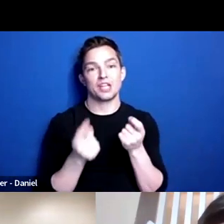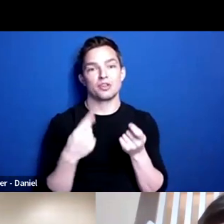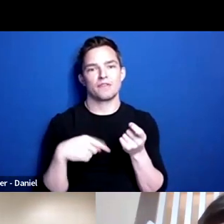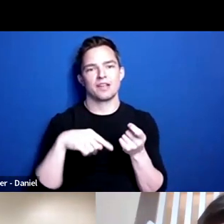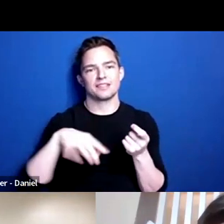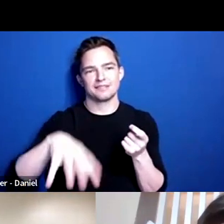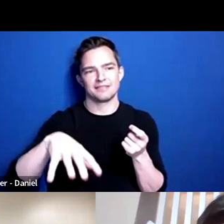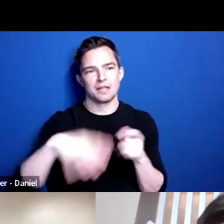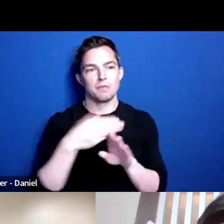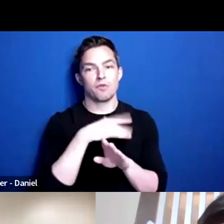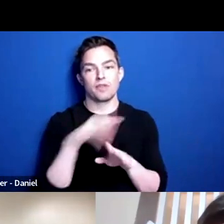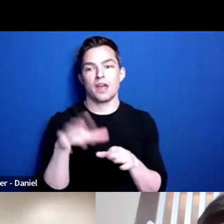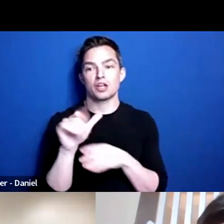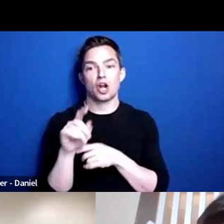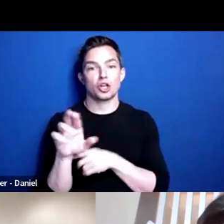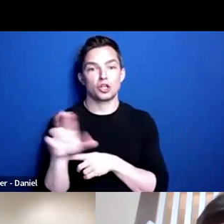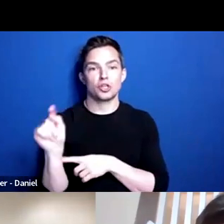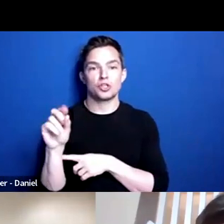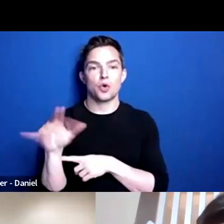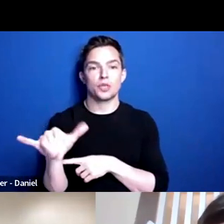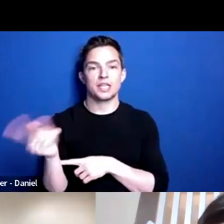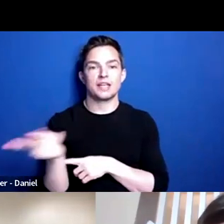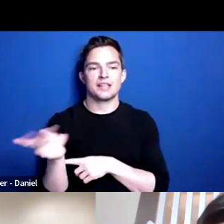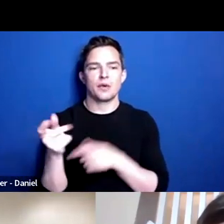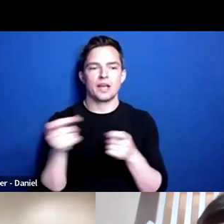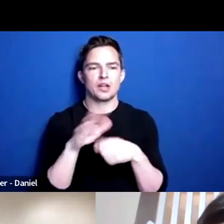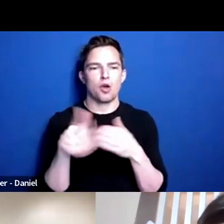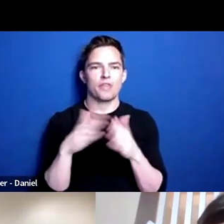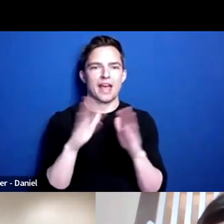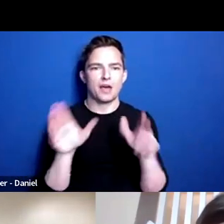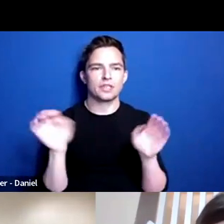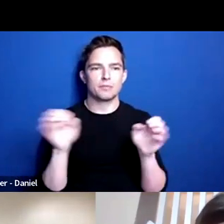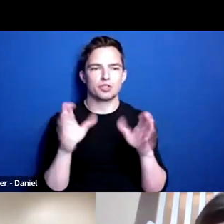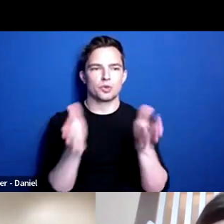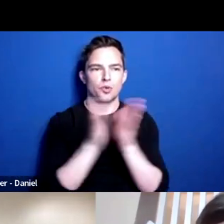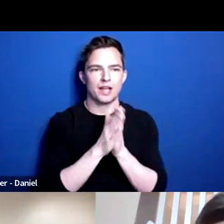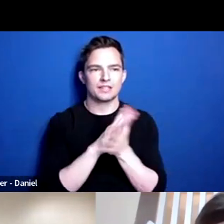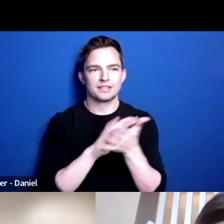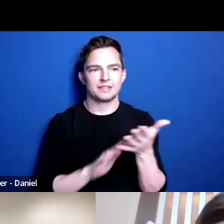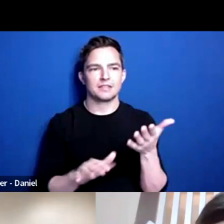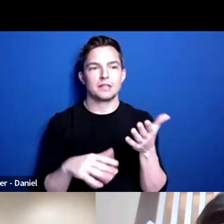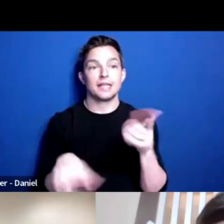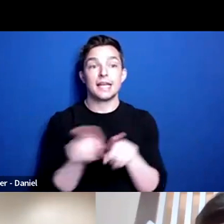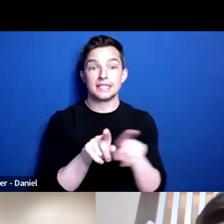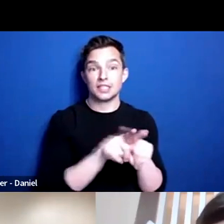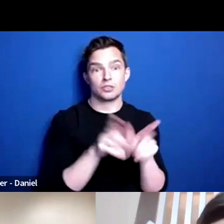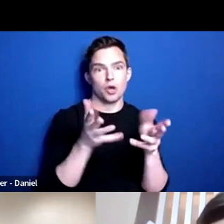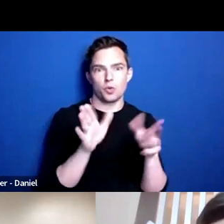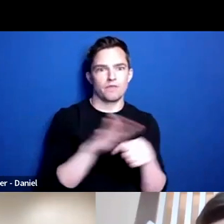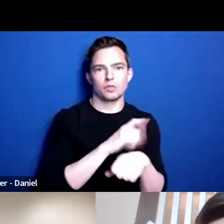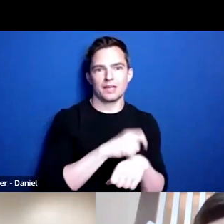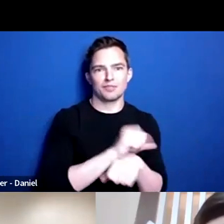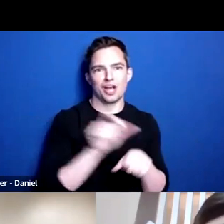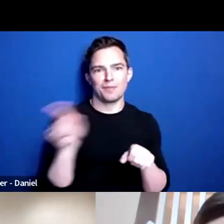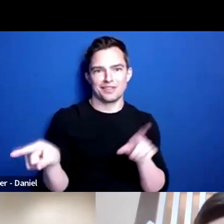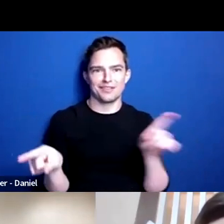that, Carter and Tony were handling all of our housing and emergency requests on top of what was already more than full-time jobs that each of